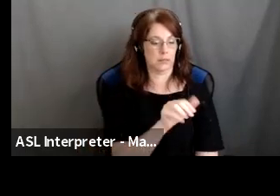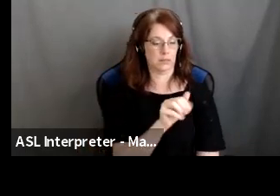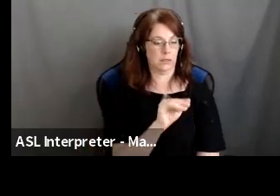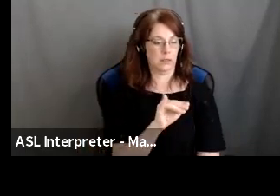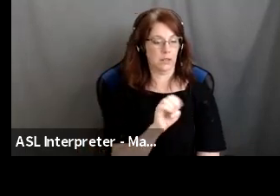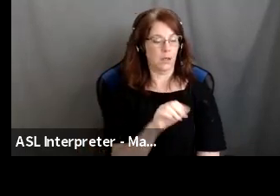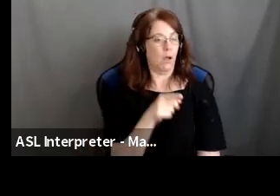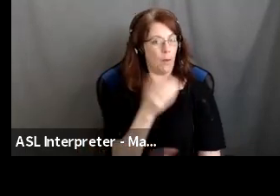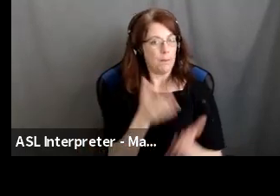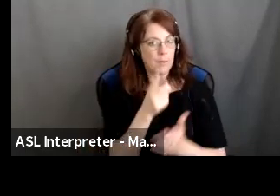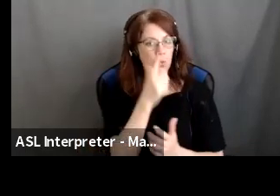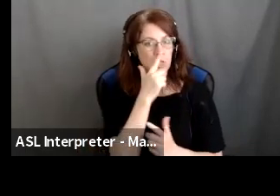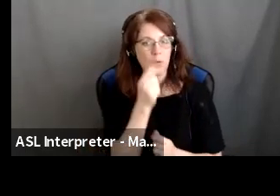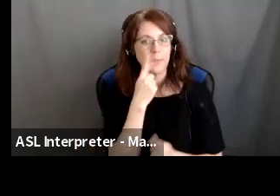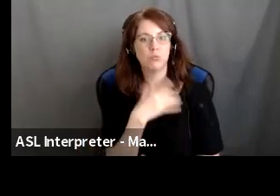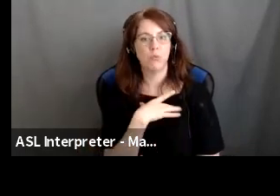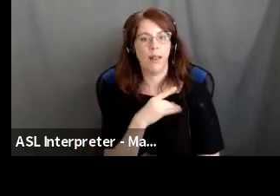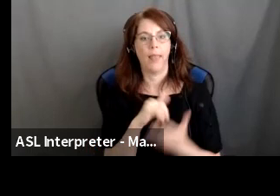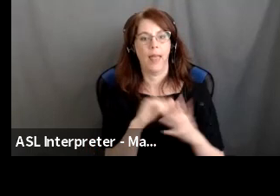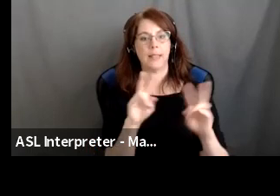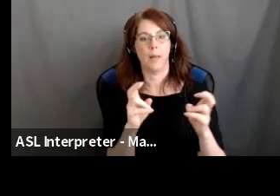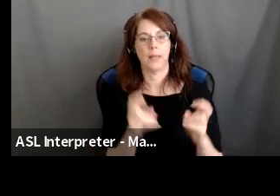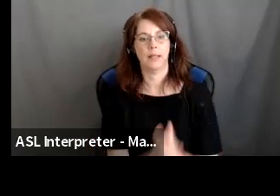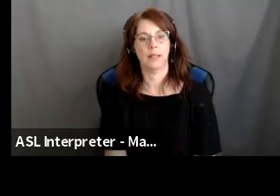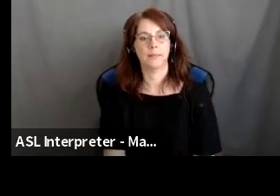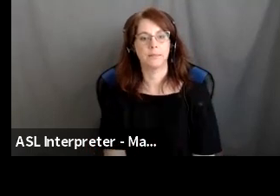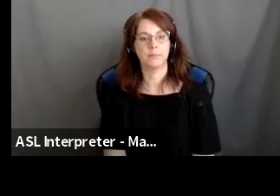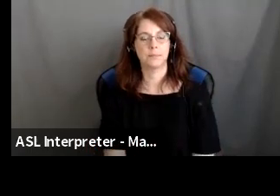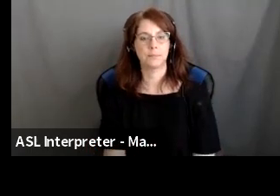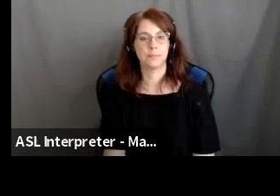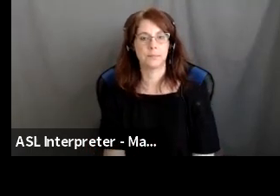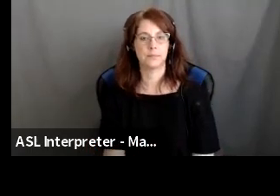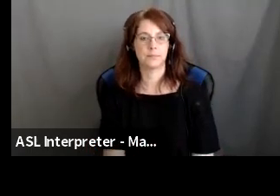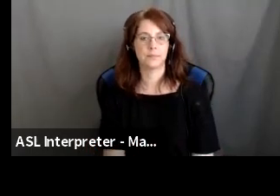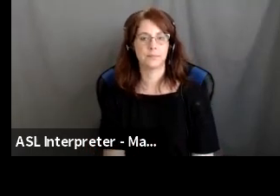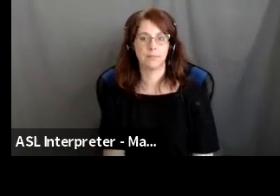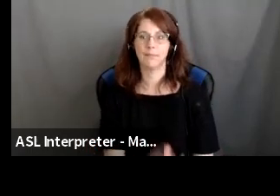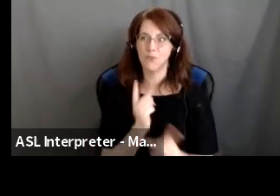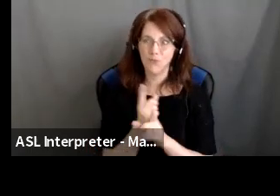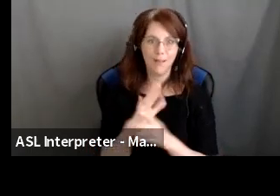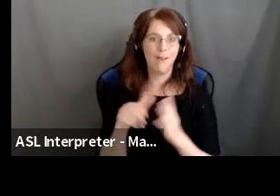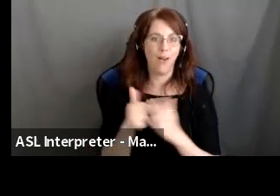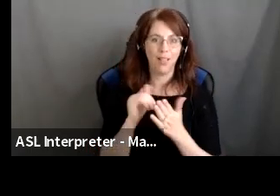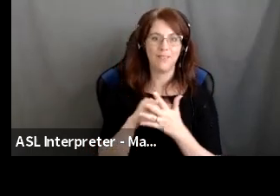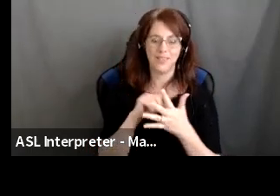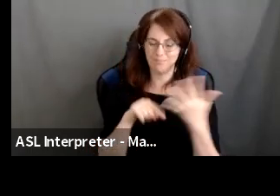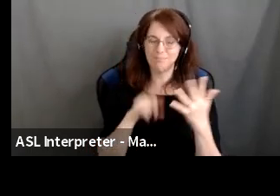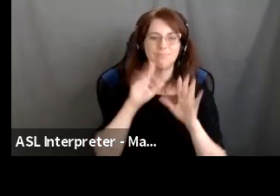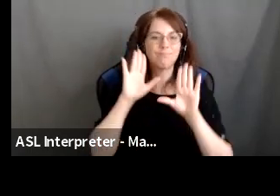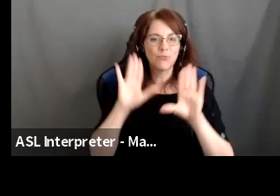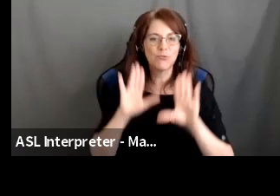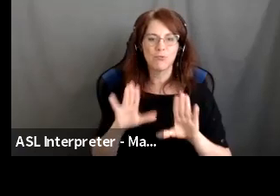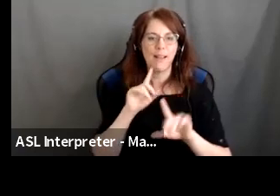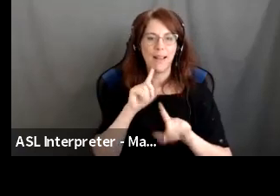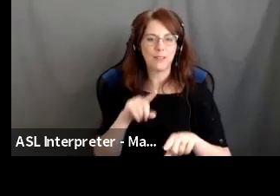be interested because you like this topic. Yes, and all these are great answers, really sharing